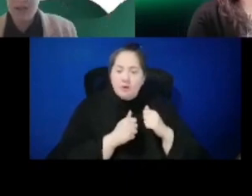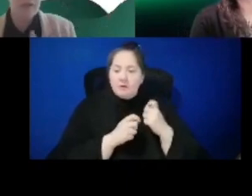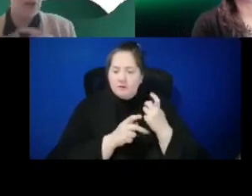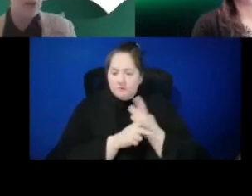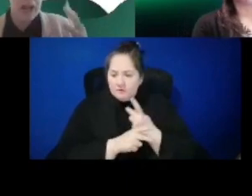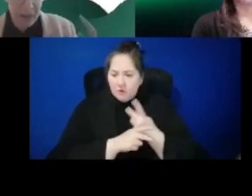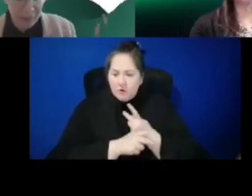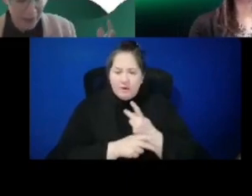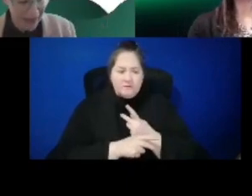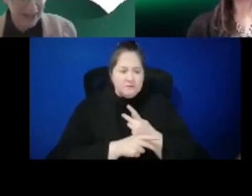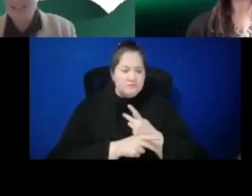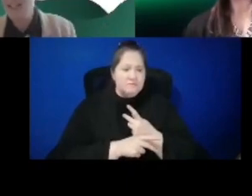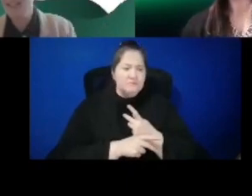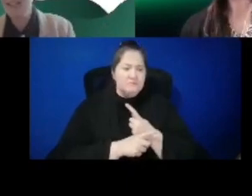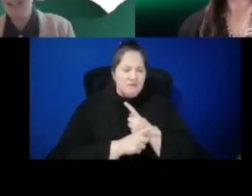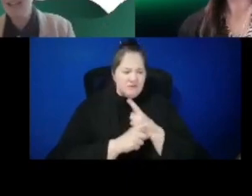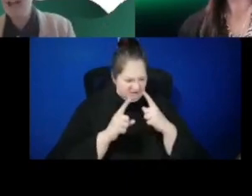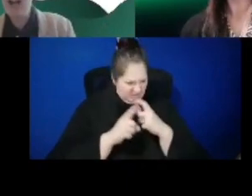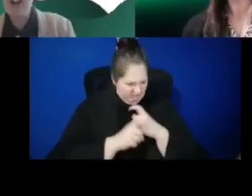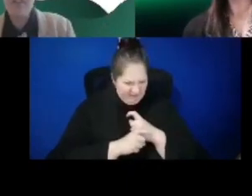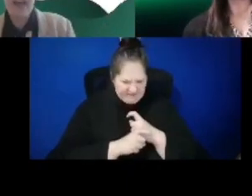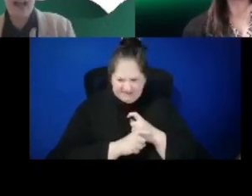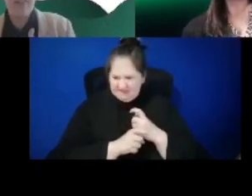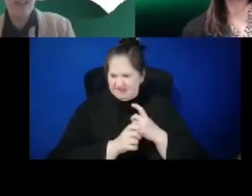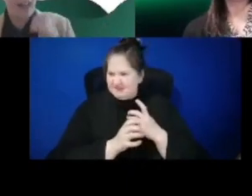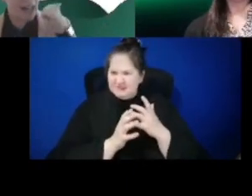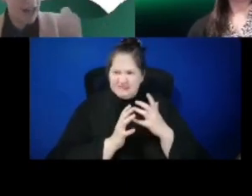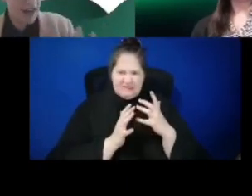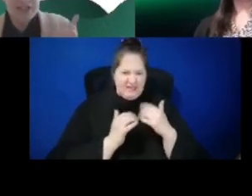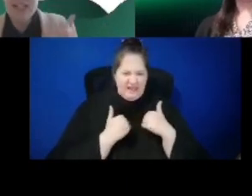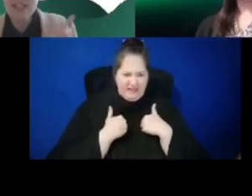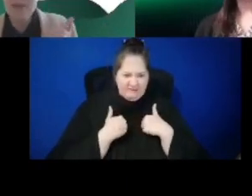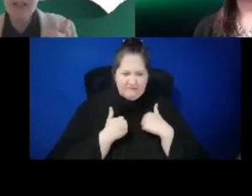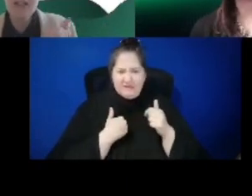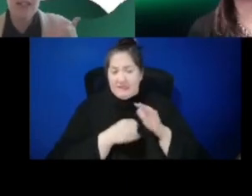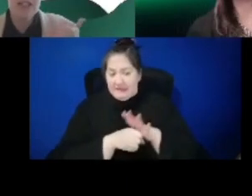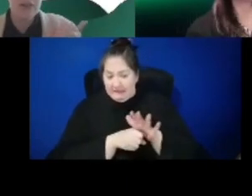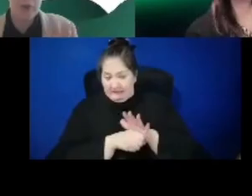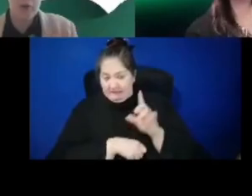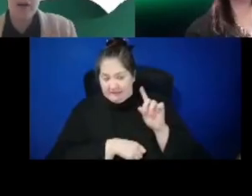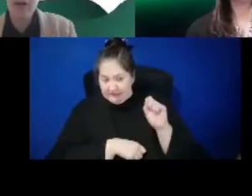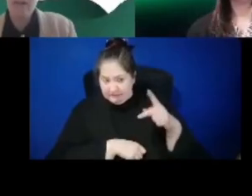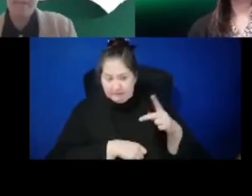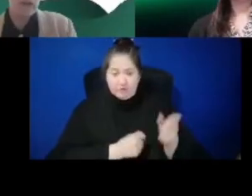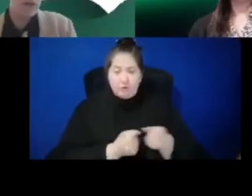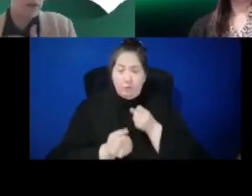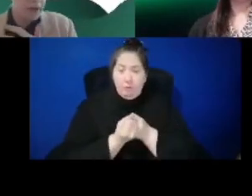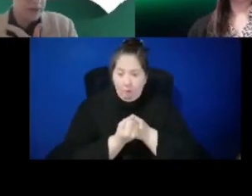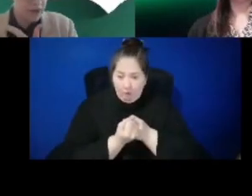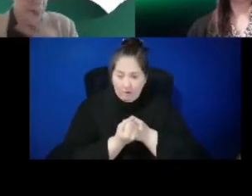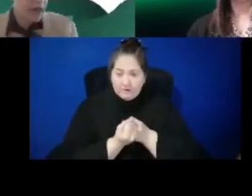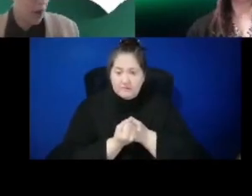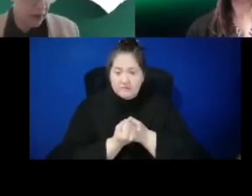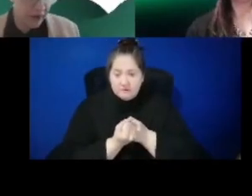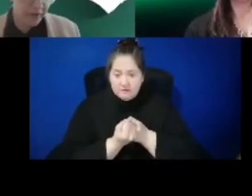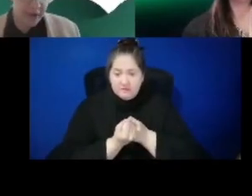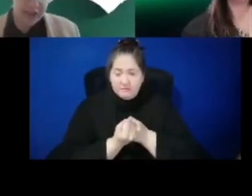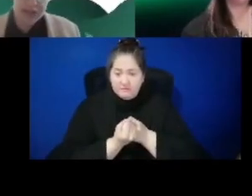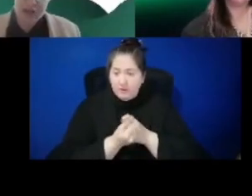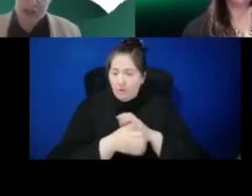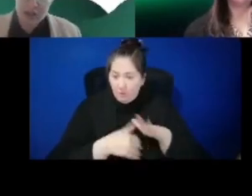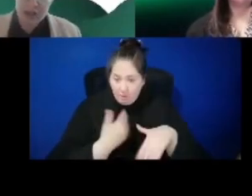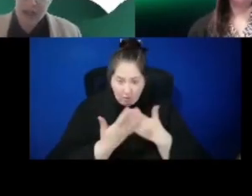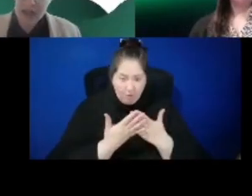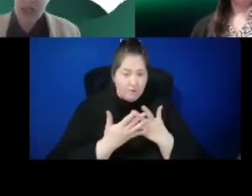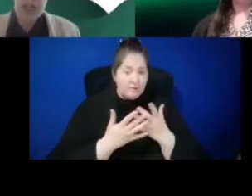figure out the very complexities of having enough DSPs to support, all of the